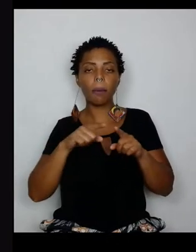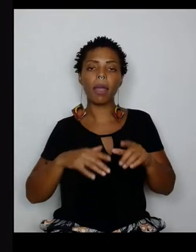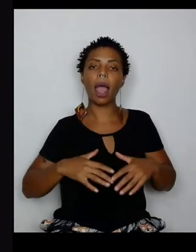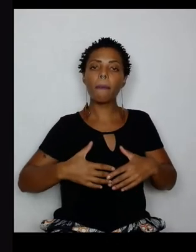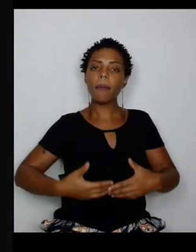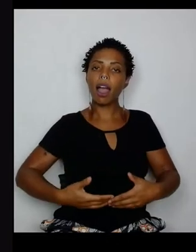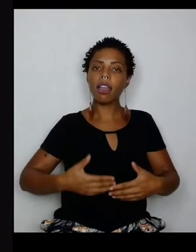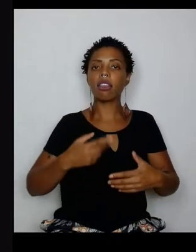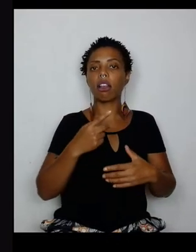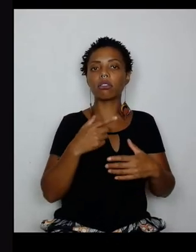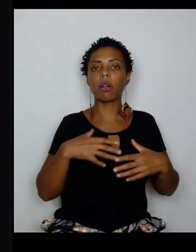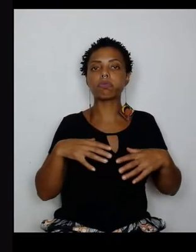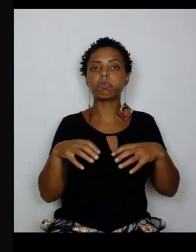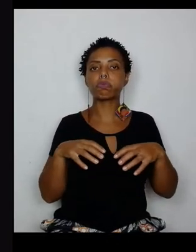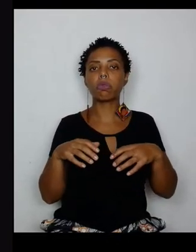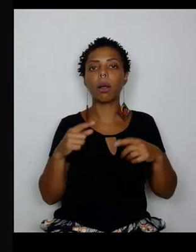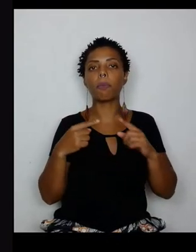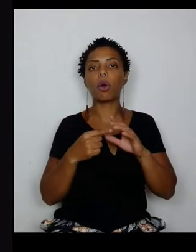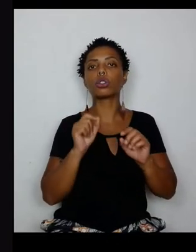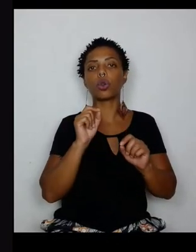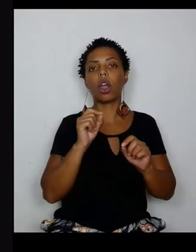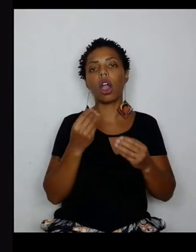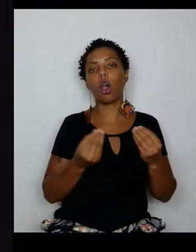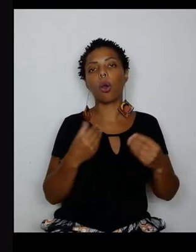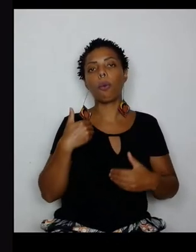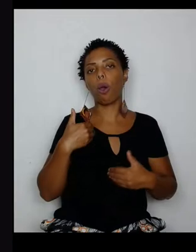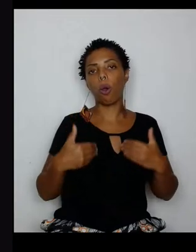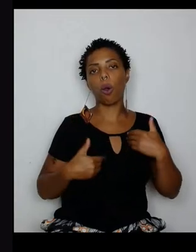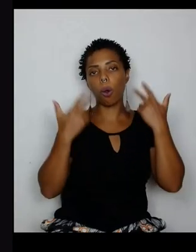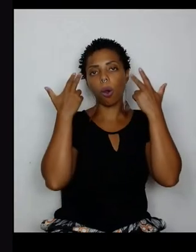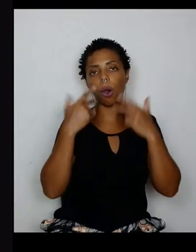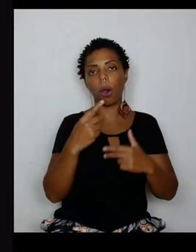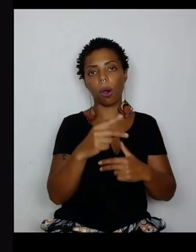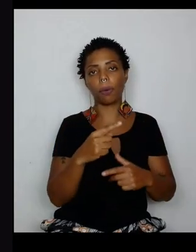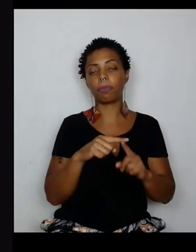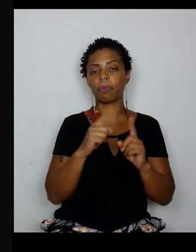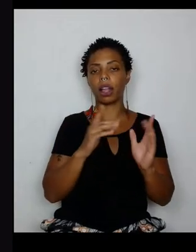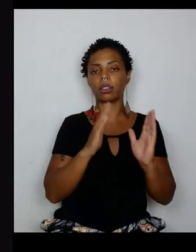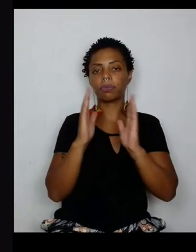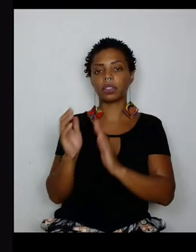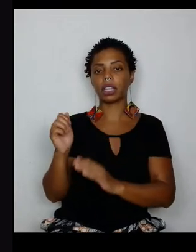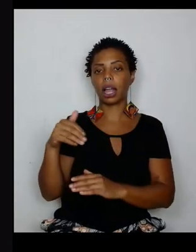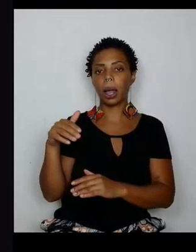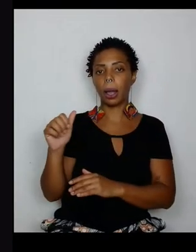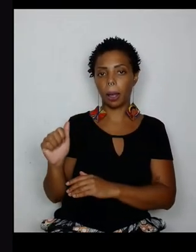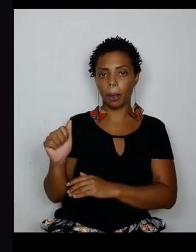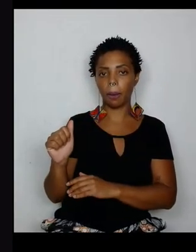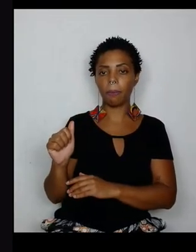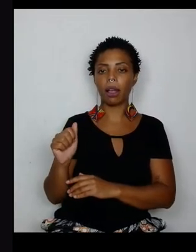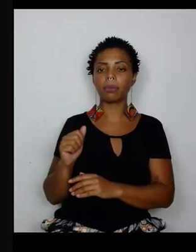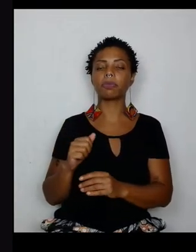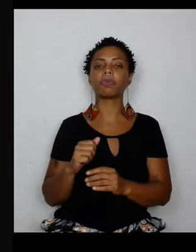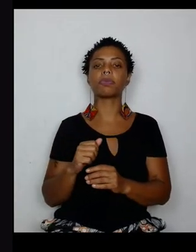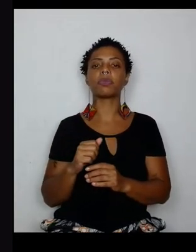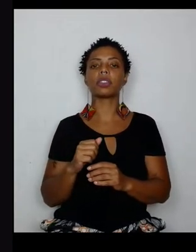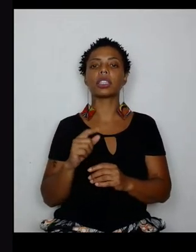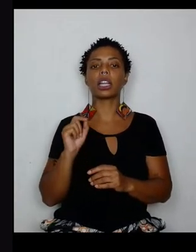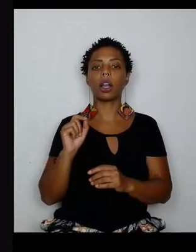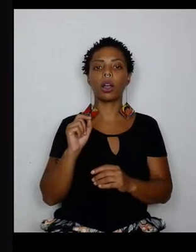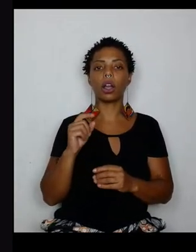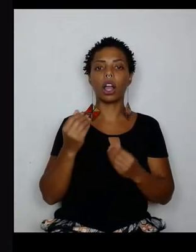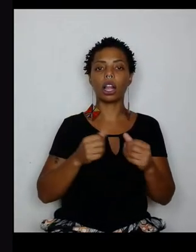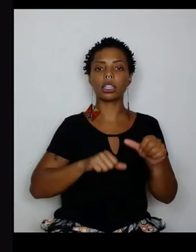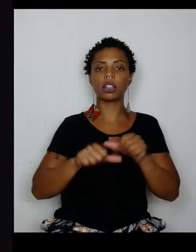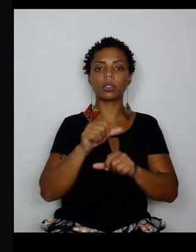specificity amma however in keeping with gauguin's artistic transformation is by